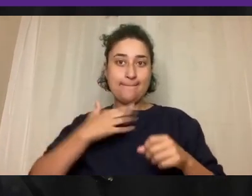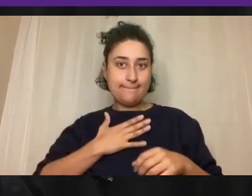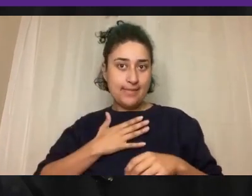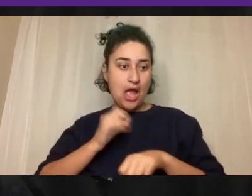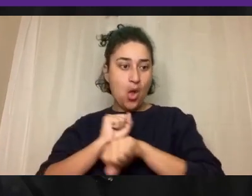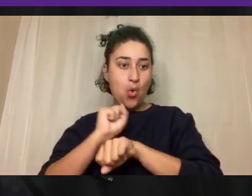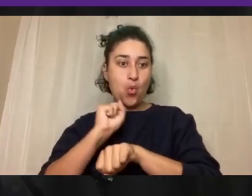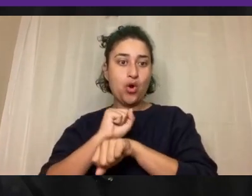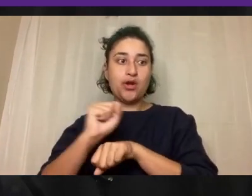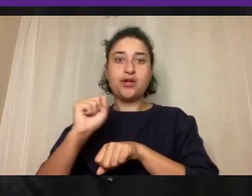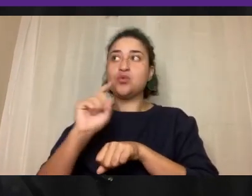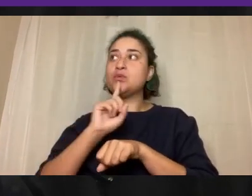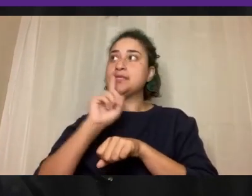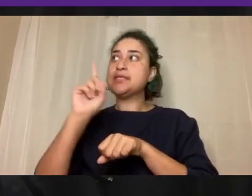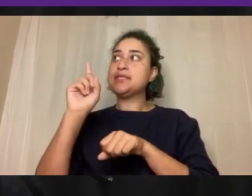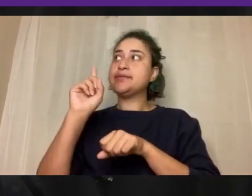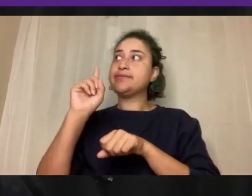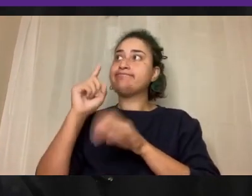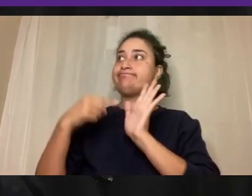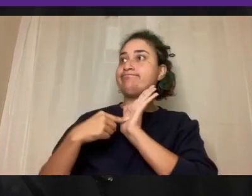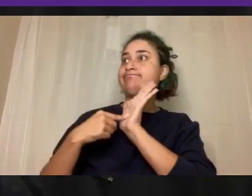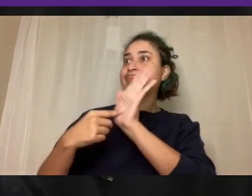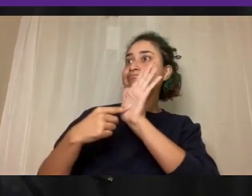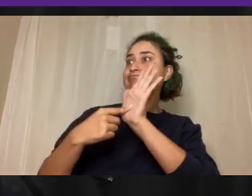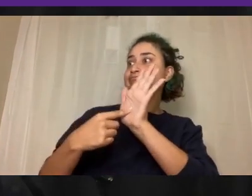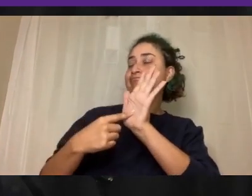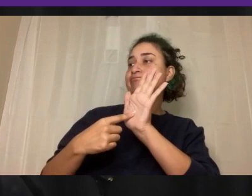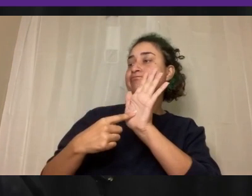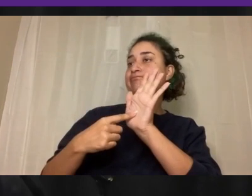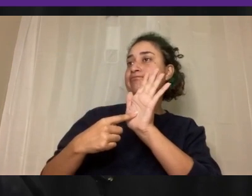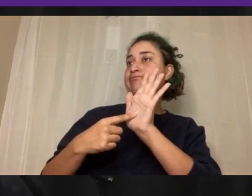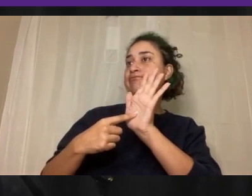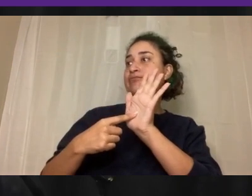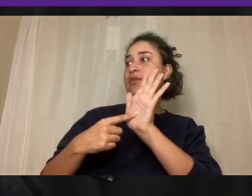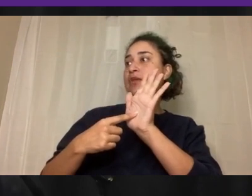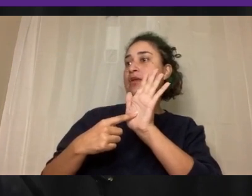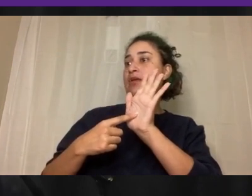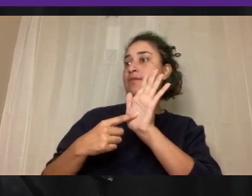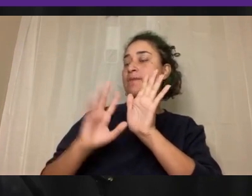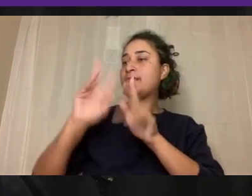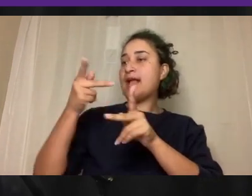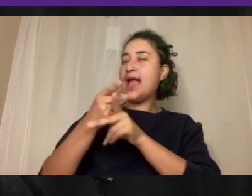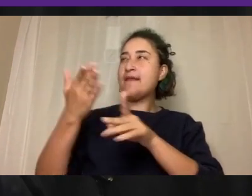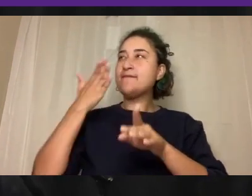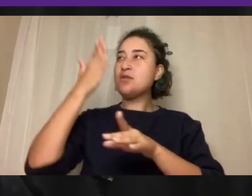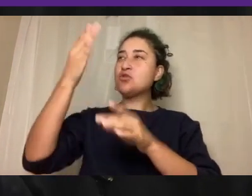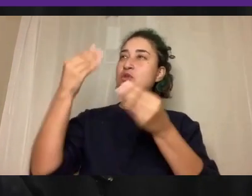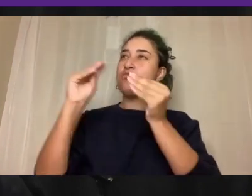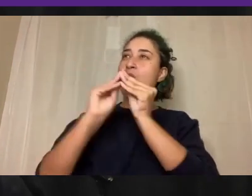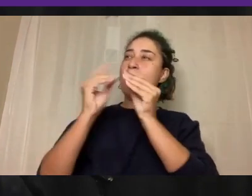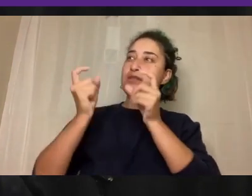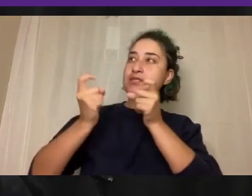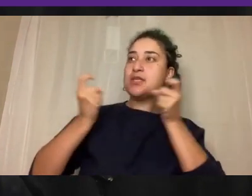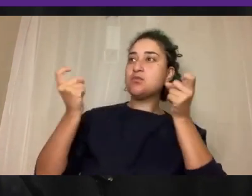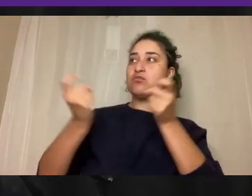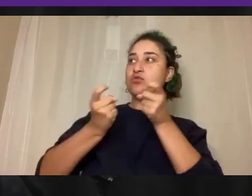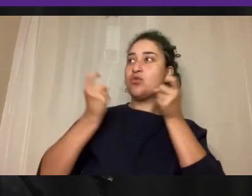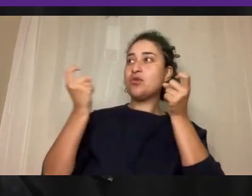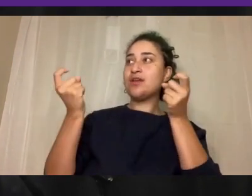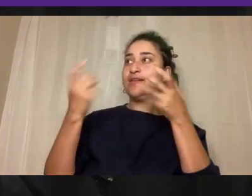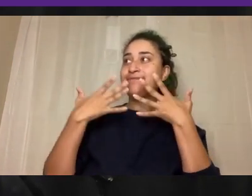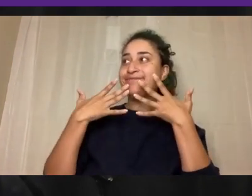future that is more celebratory, that is vibrant in who we are, but at the same